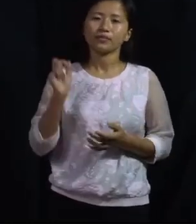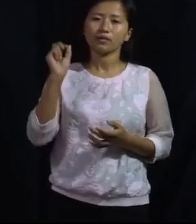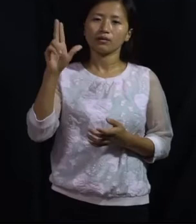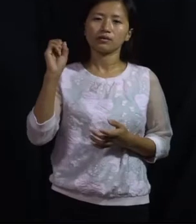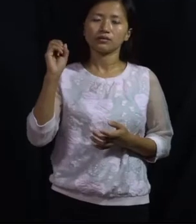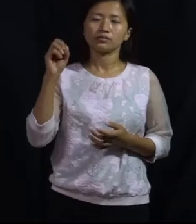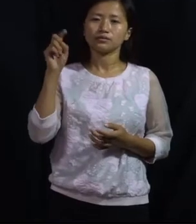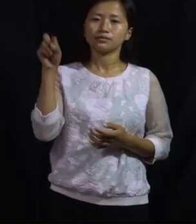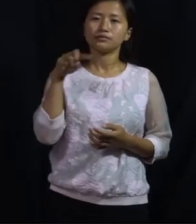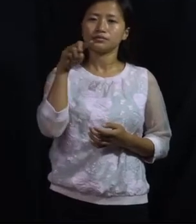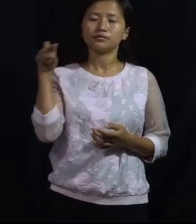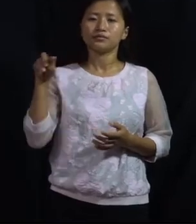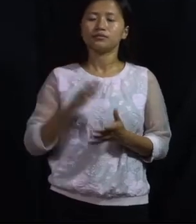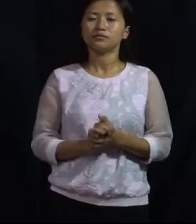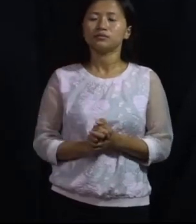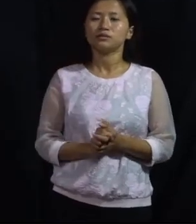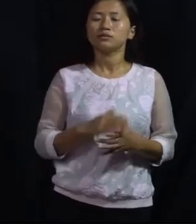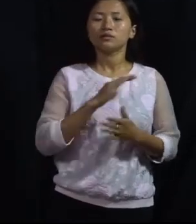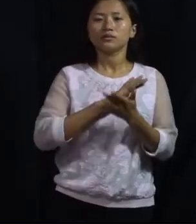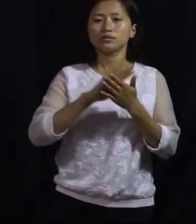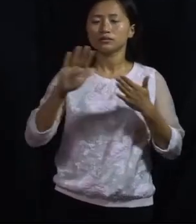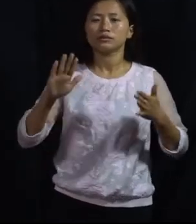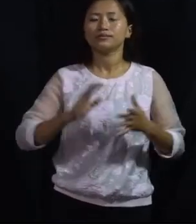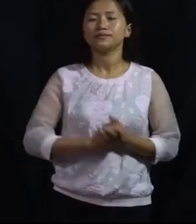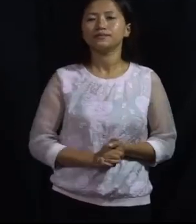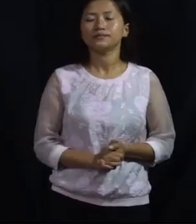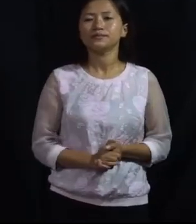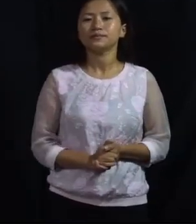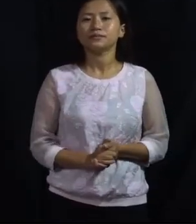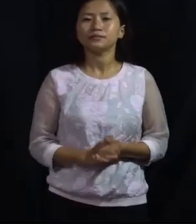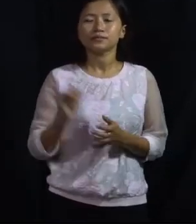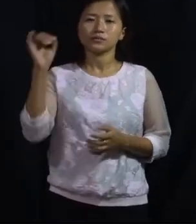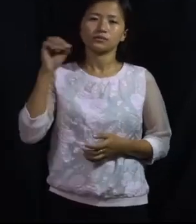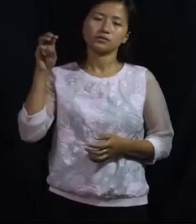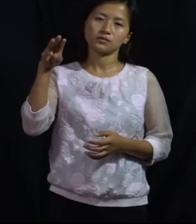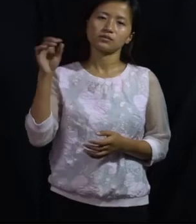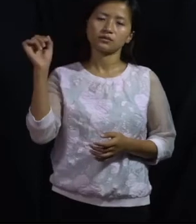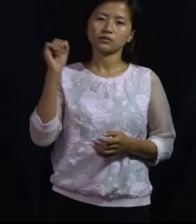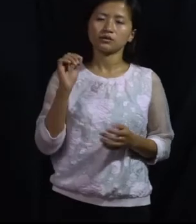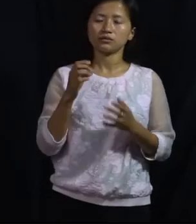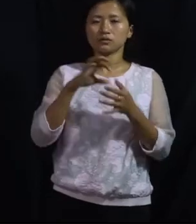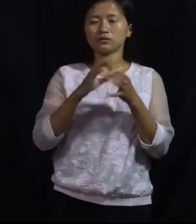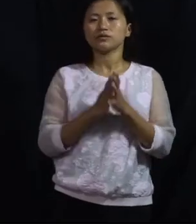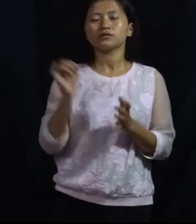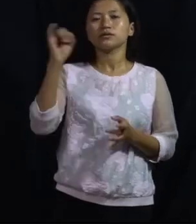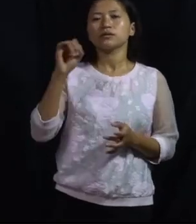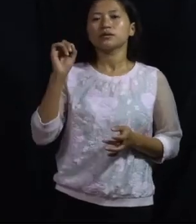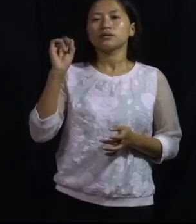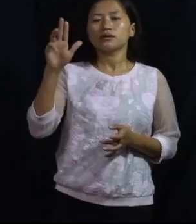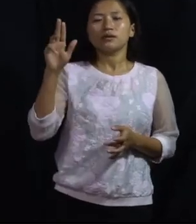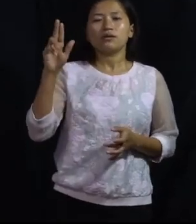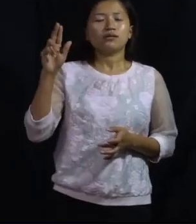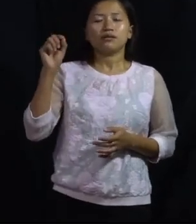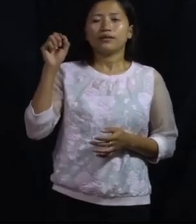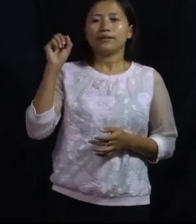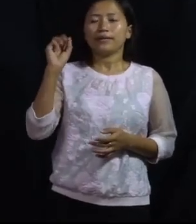80% has been already recovered. So 6,000 of 80% is 4,800.